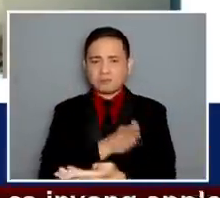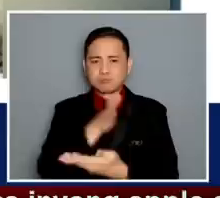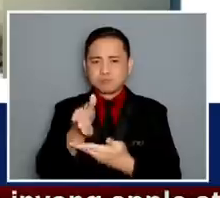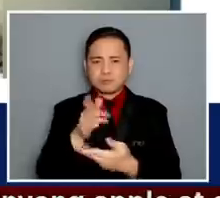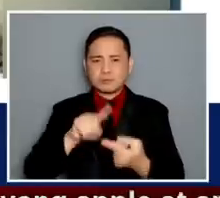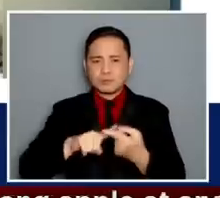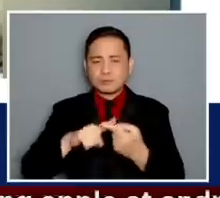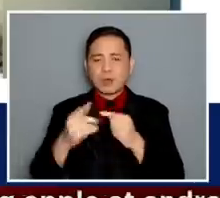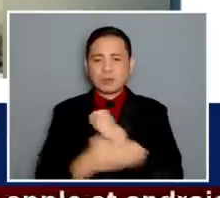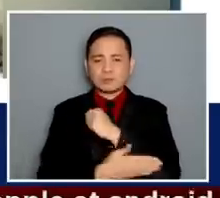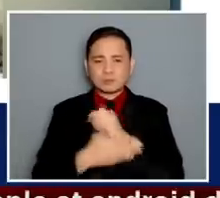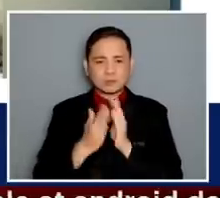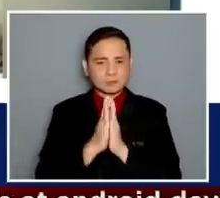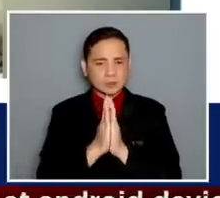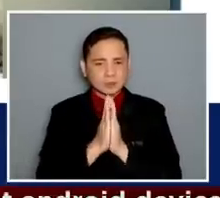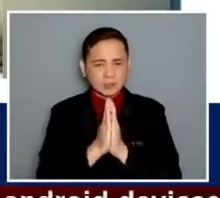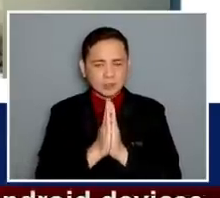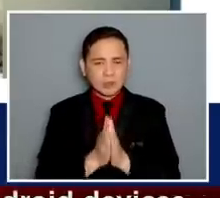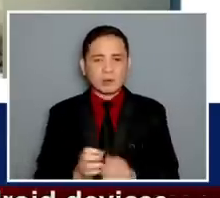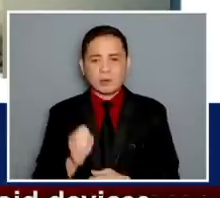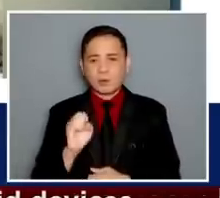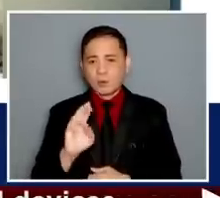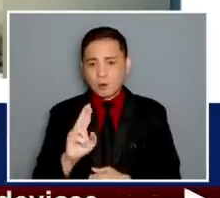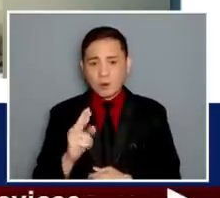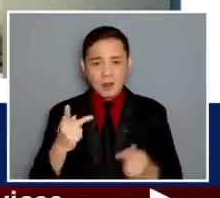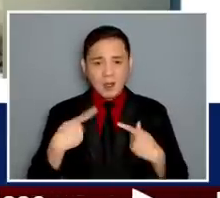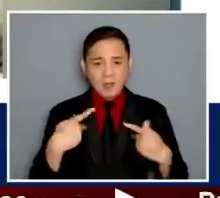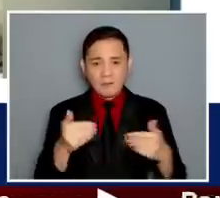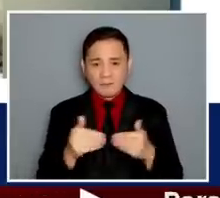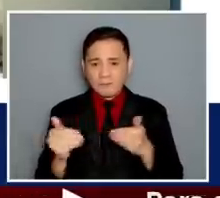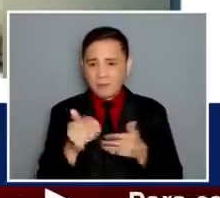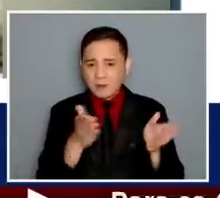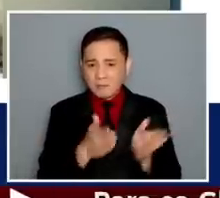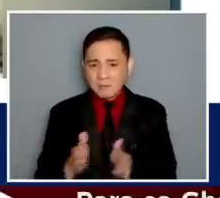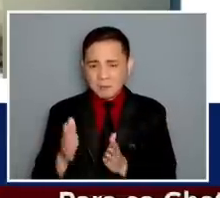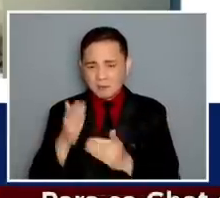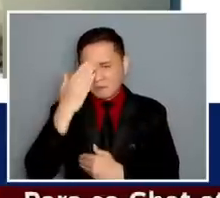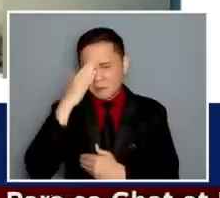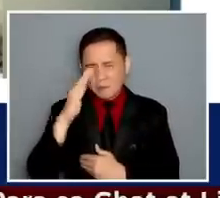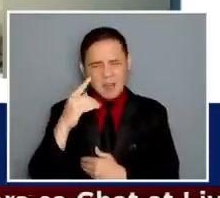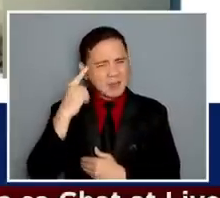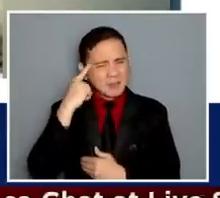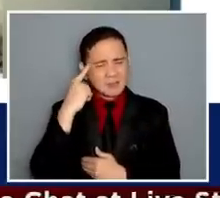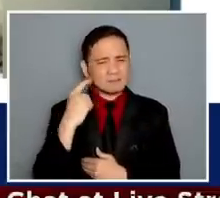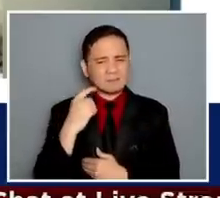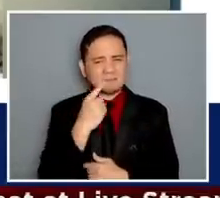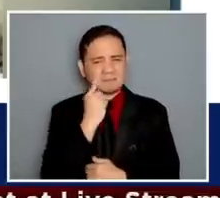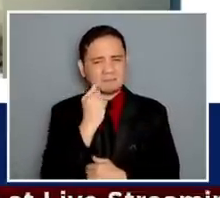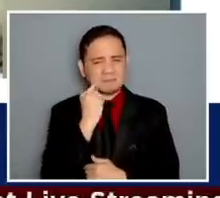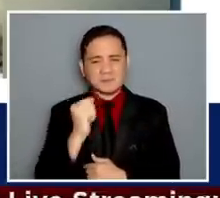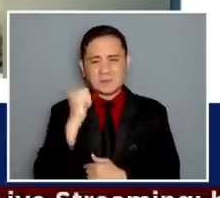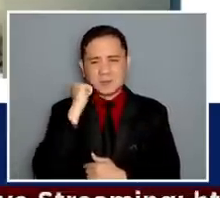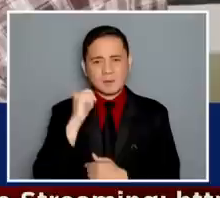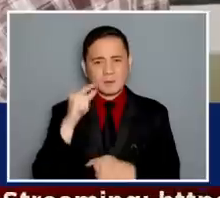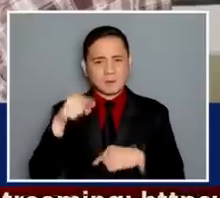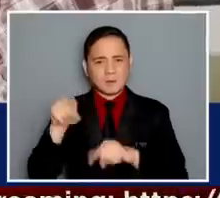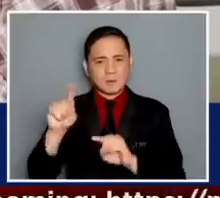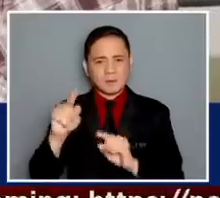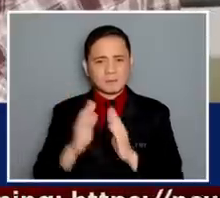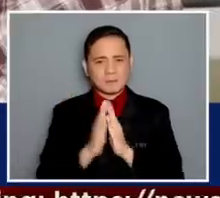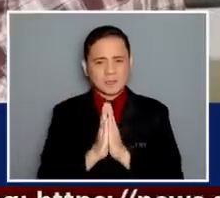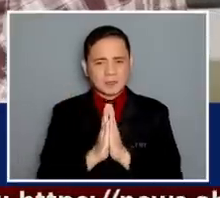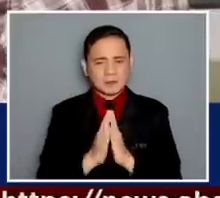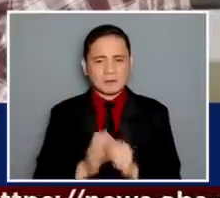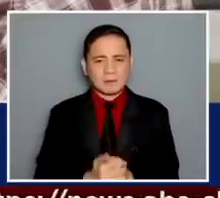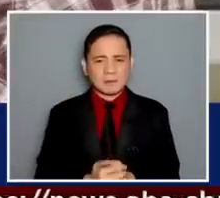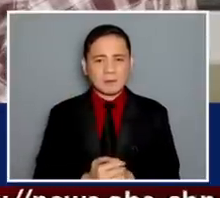Myanmar or if they intentionally traveled to Myanmar. I don't think they wanted to go to Myanmar because they should have known. They would know